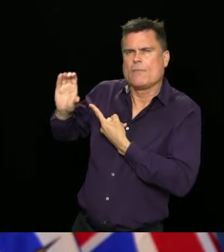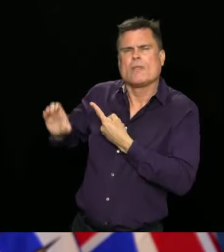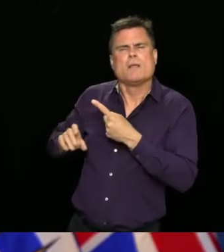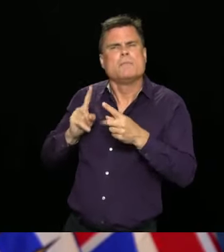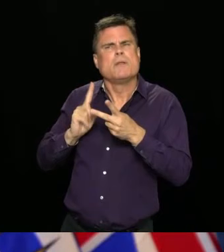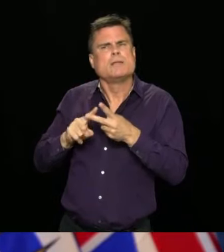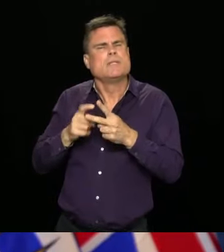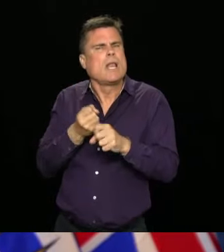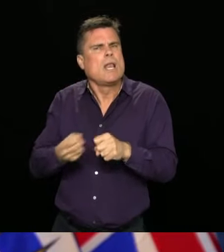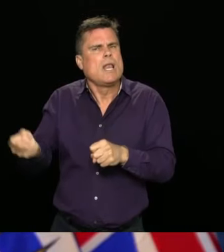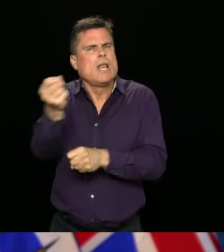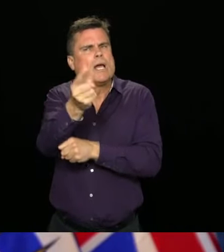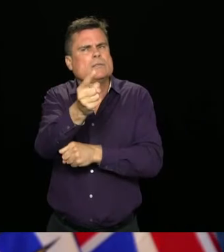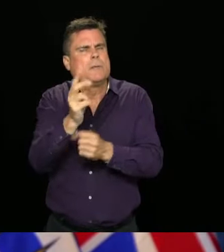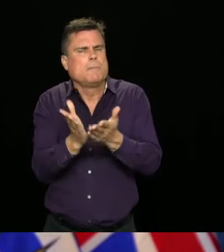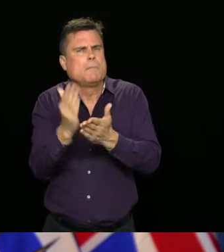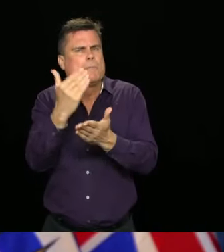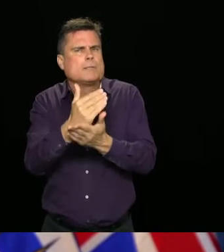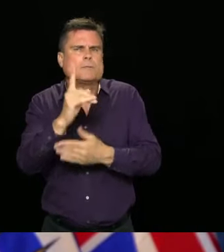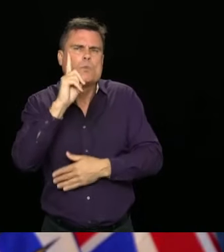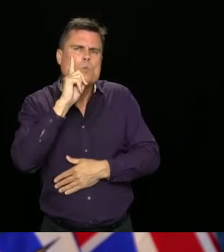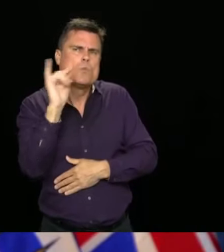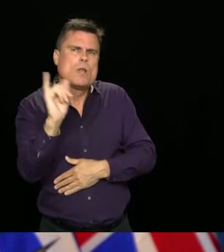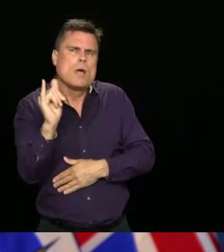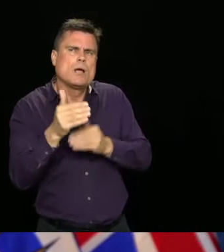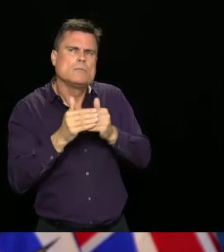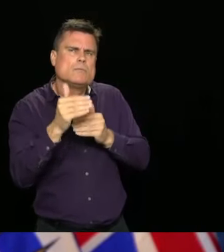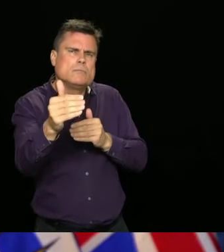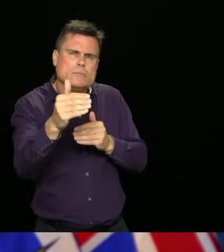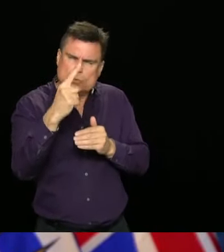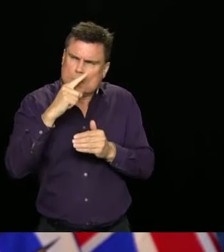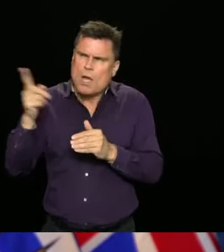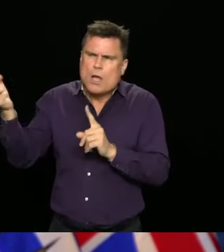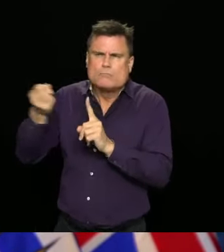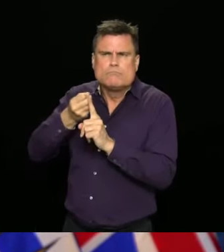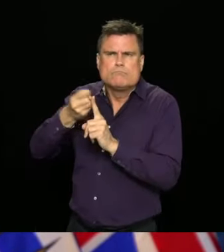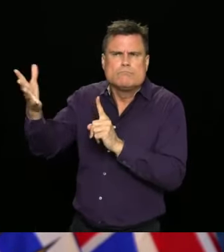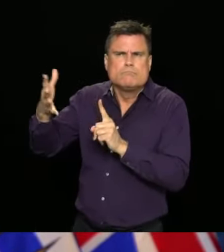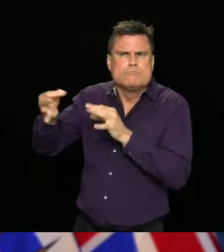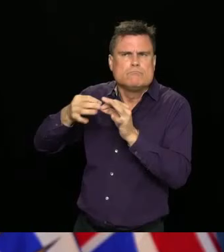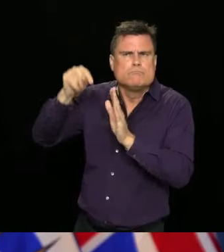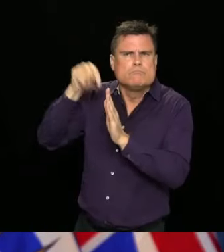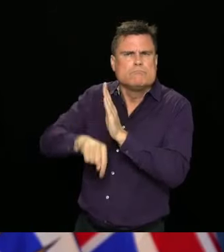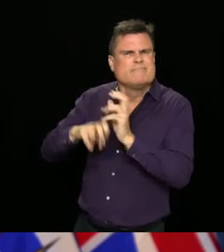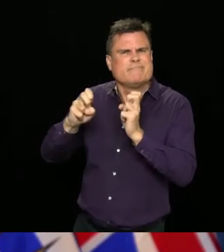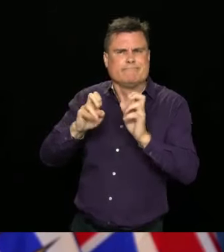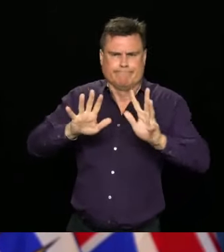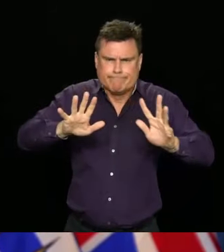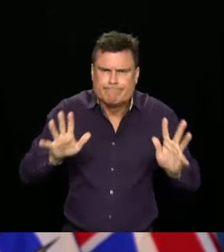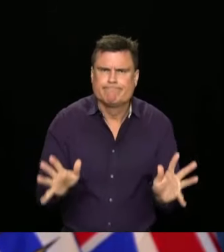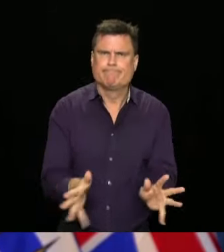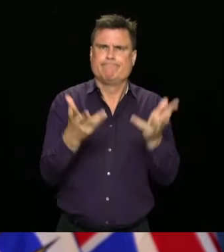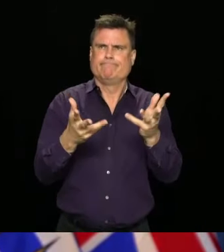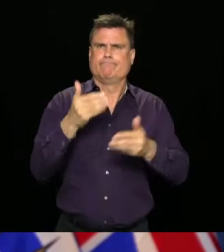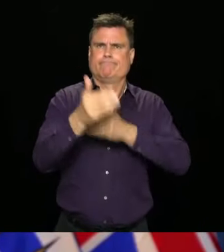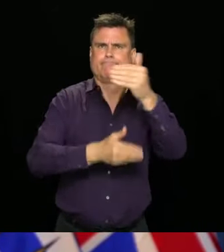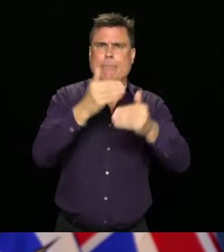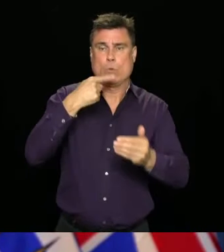can you kind of reconcile all of that, say where the restart plan fits into it